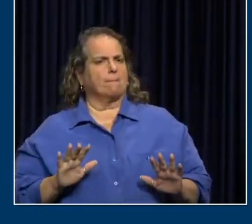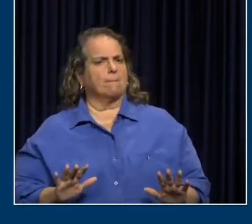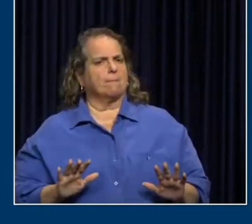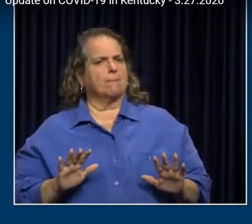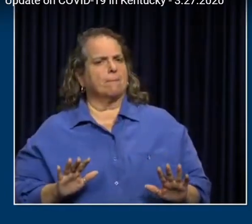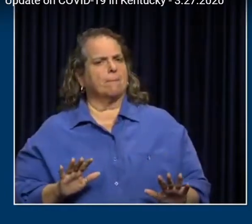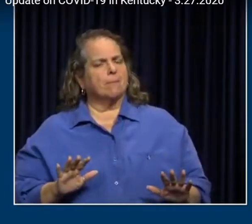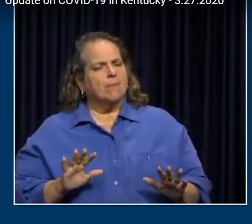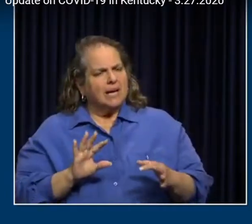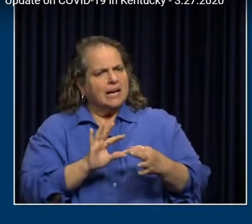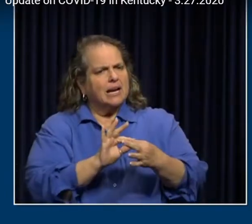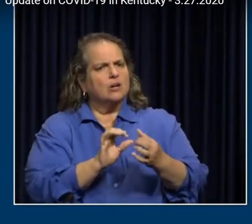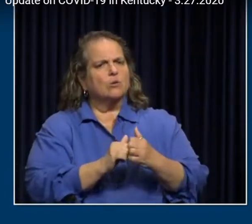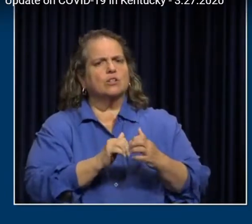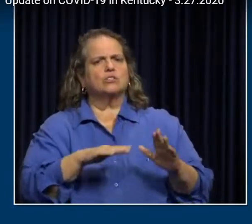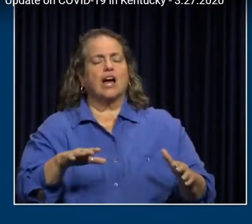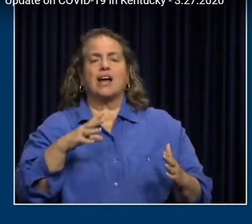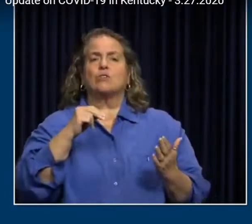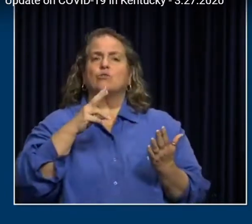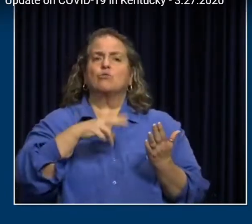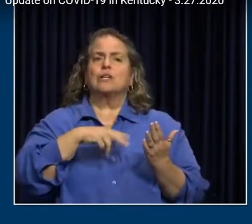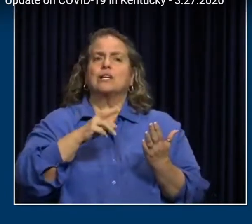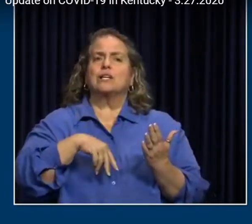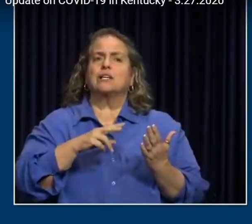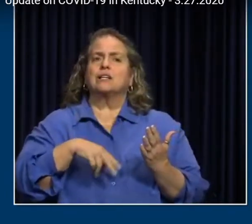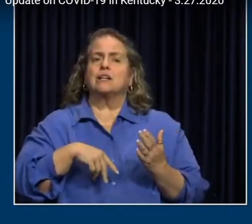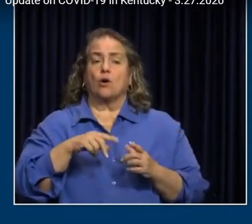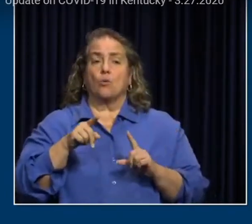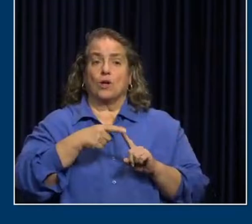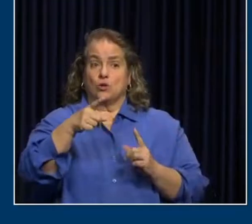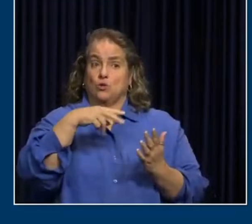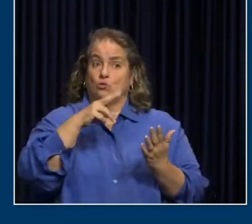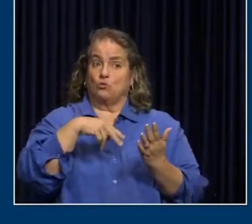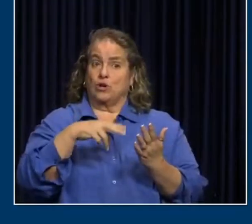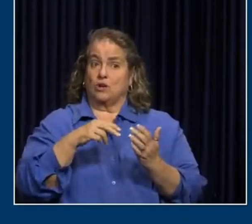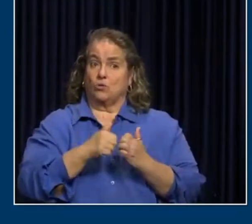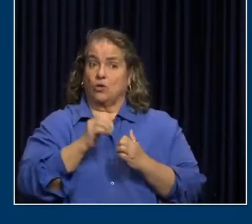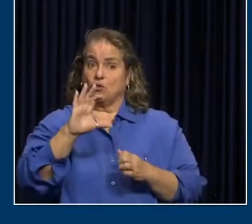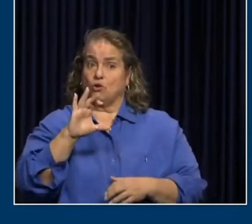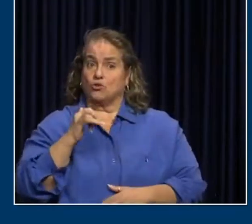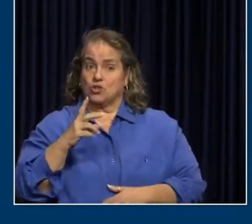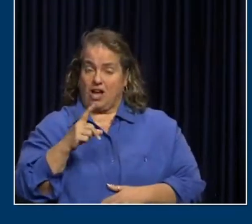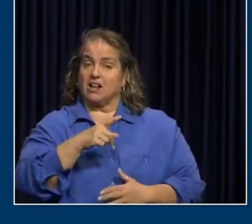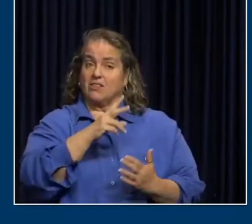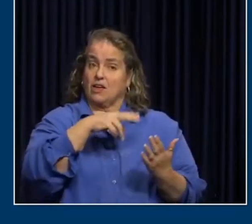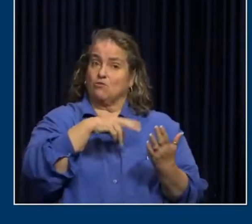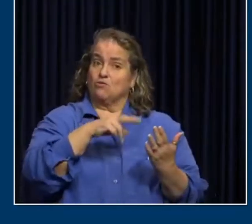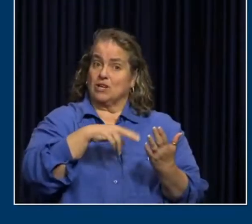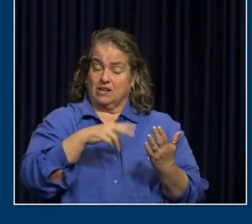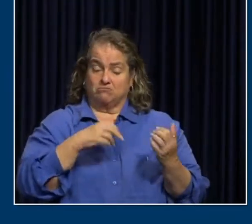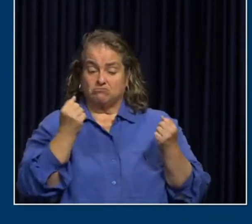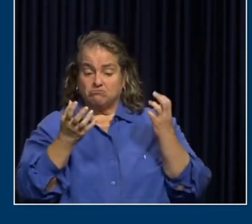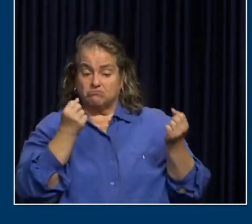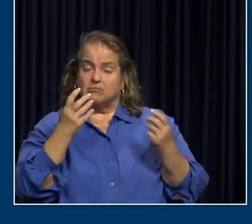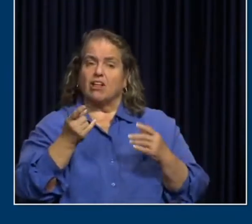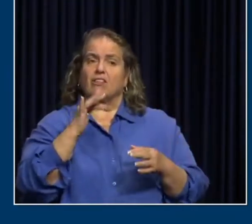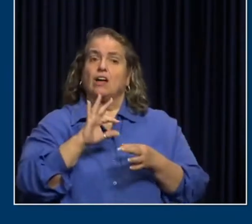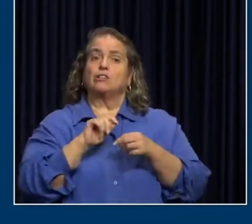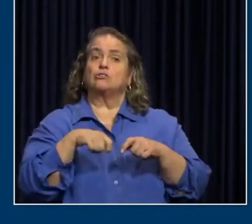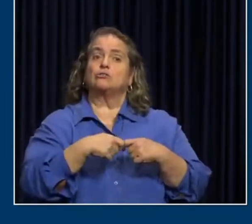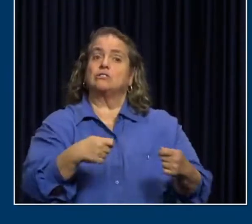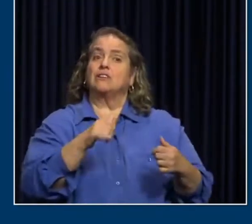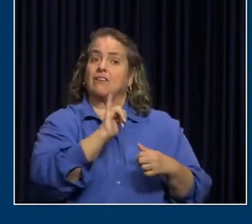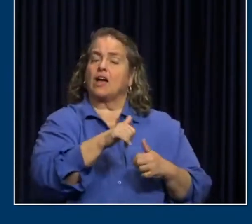to read. When you read with your child, they associate reading with love, and they also learn that words have meaning, and those meanings can make up thoughts in a